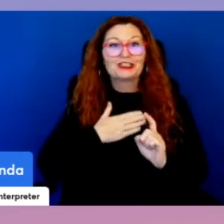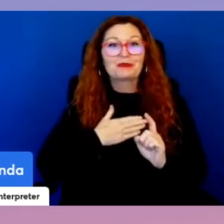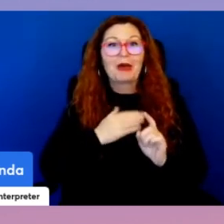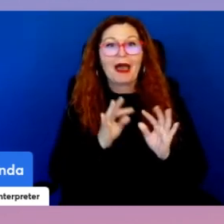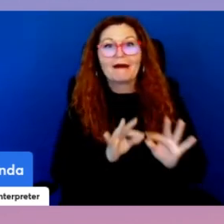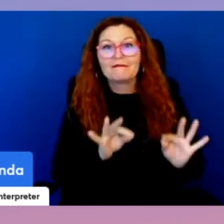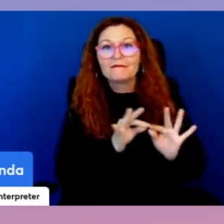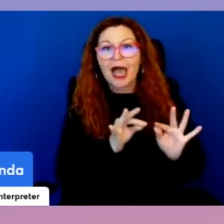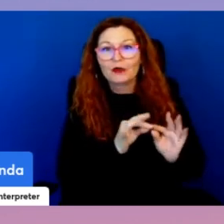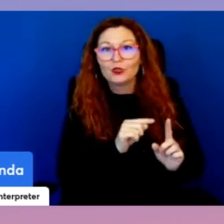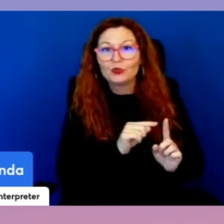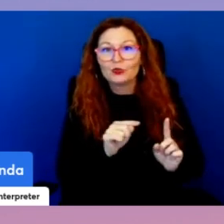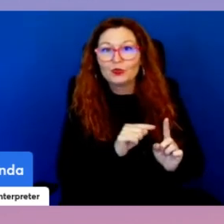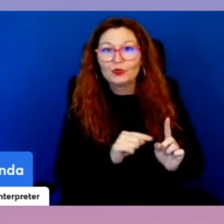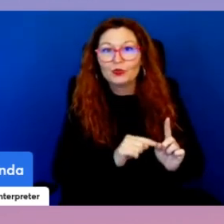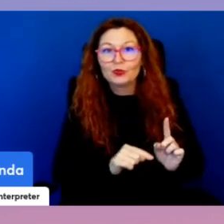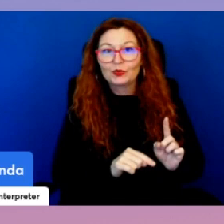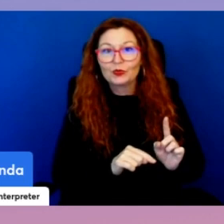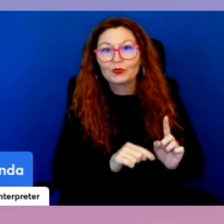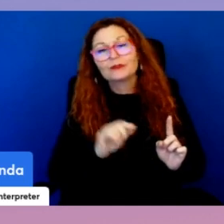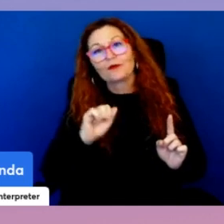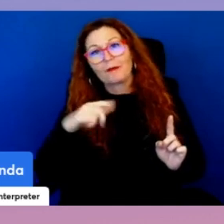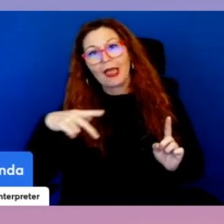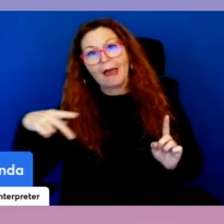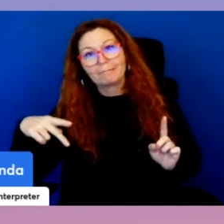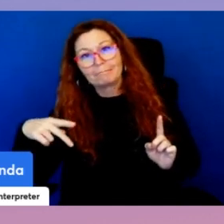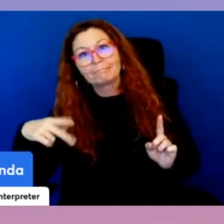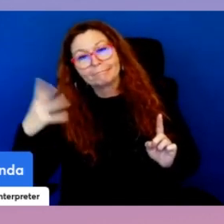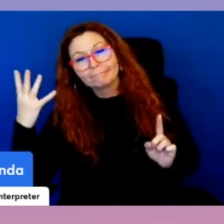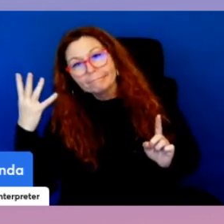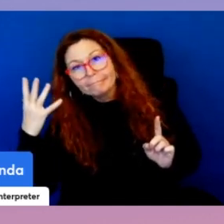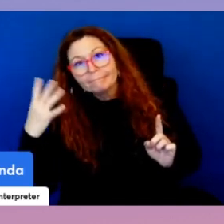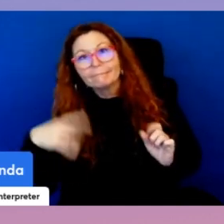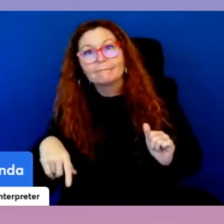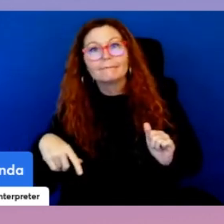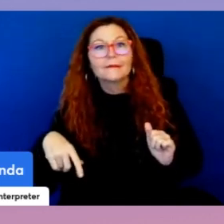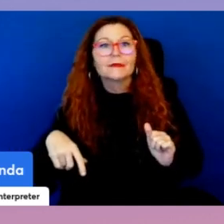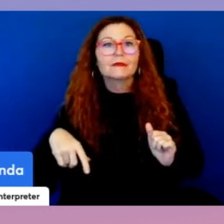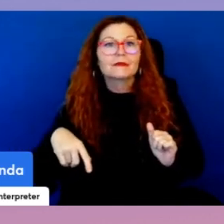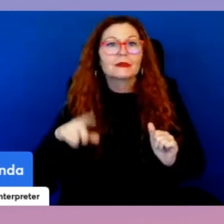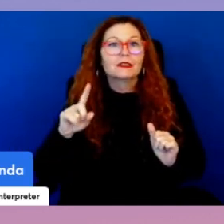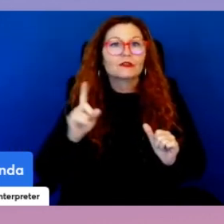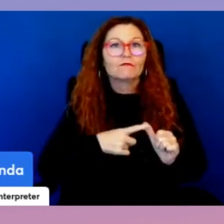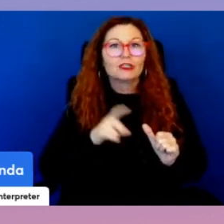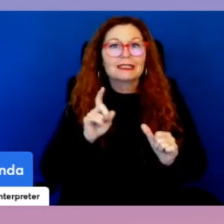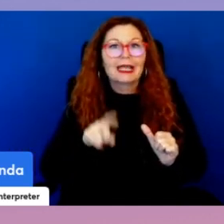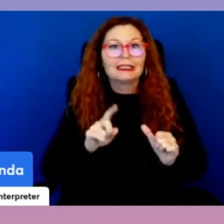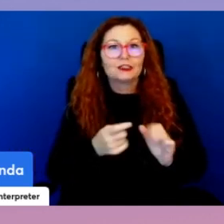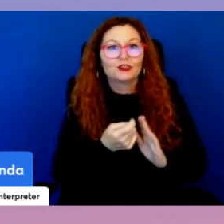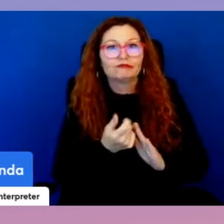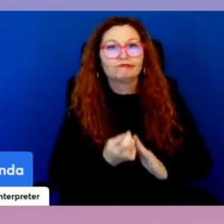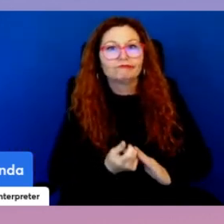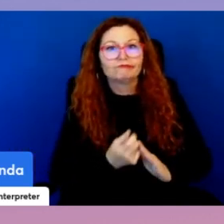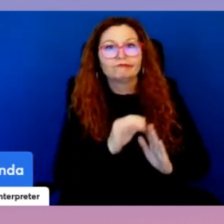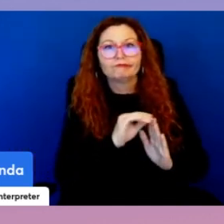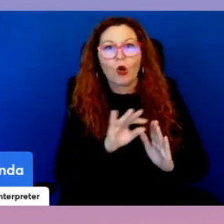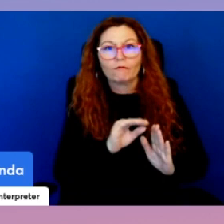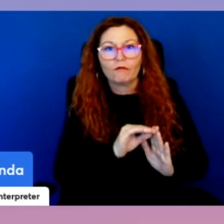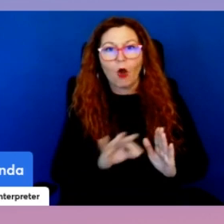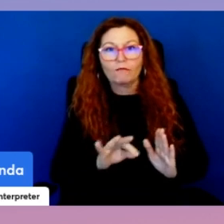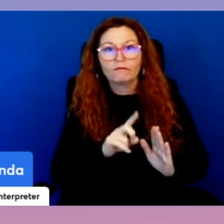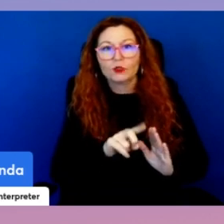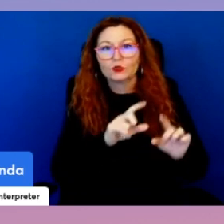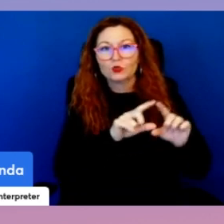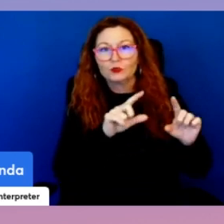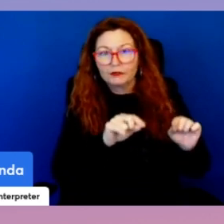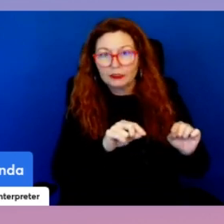values for my application here. I need to disable these two fields, and